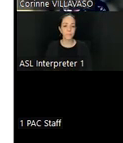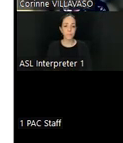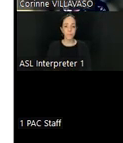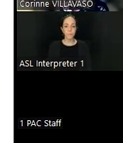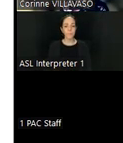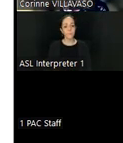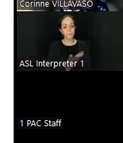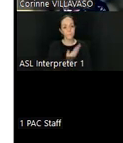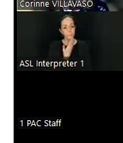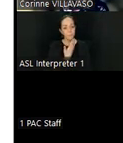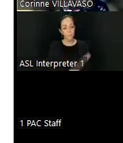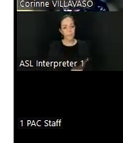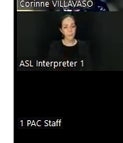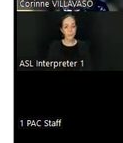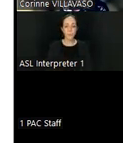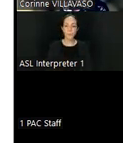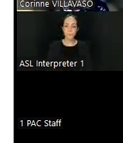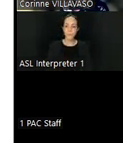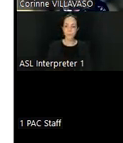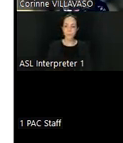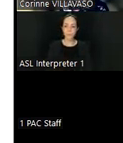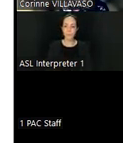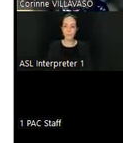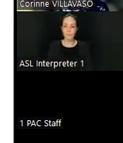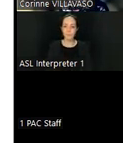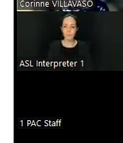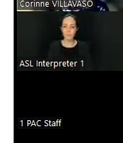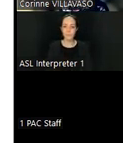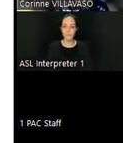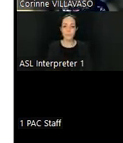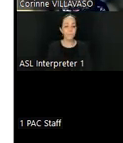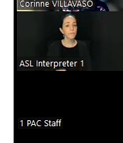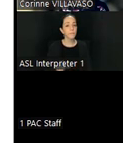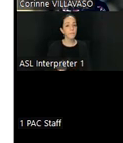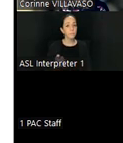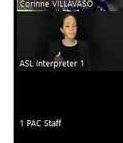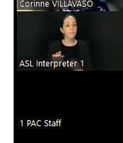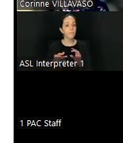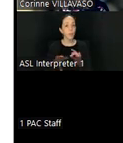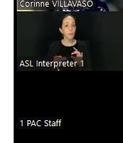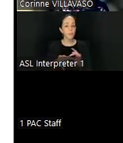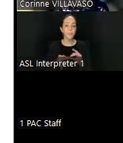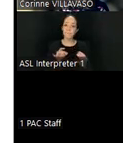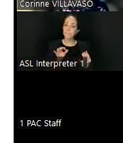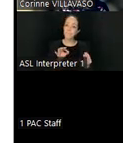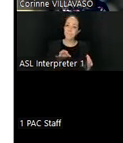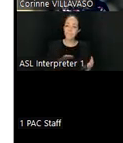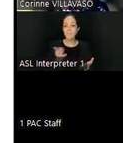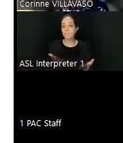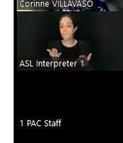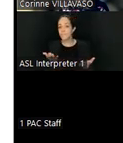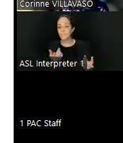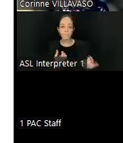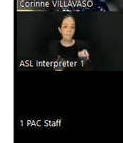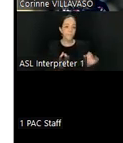Thank you, Commissioner Obi. Co-Chair Obi. Do we have any comments, feedback, suggestions, questions?